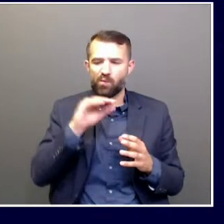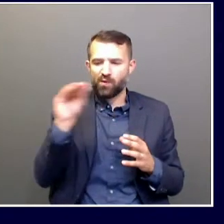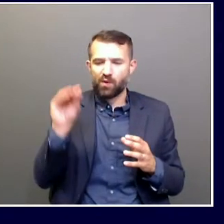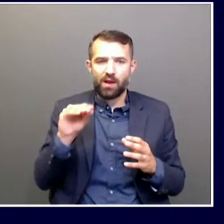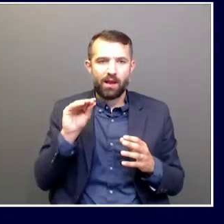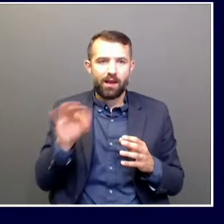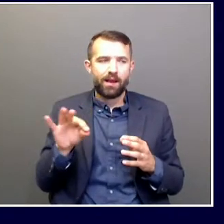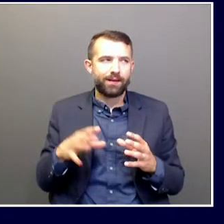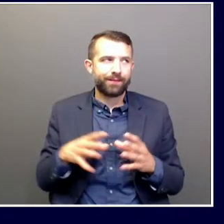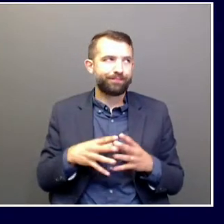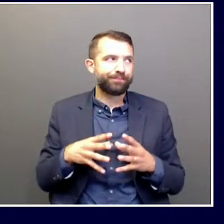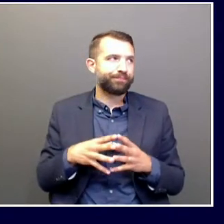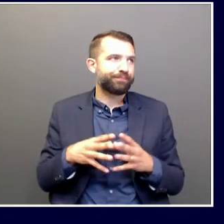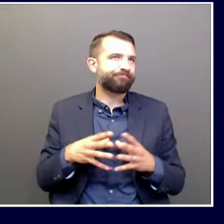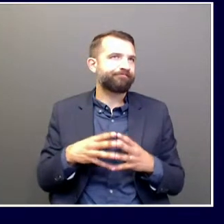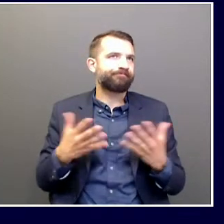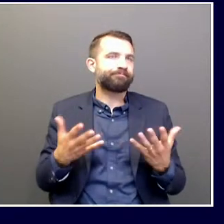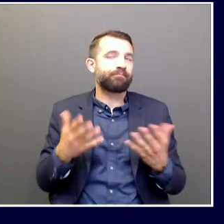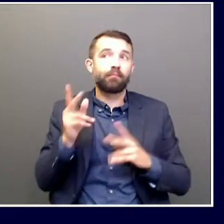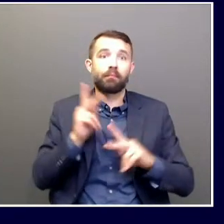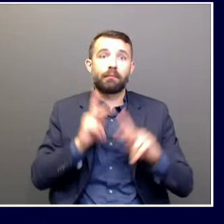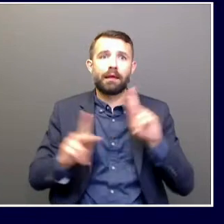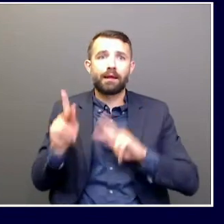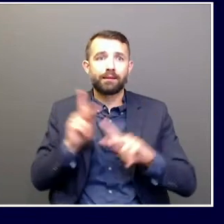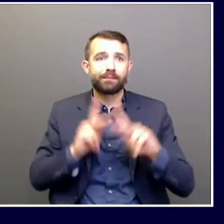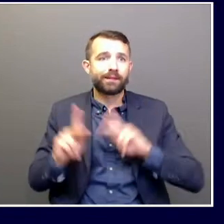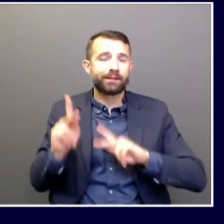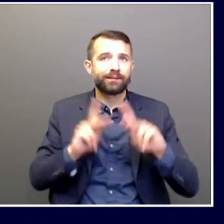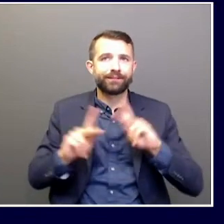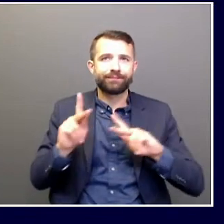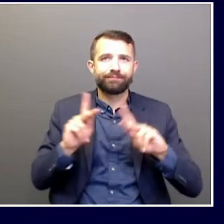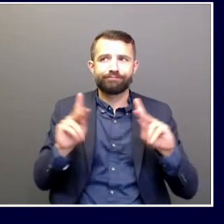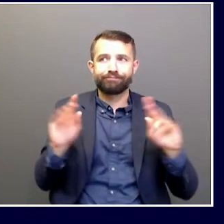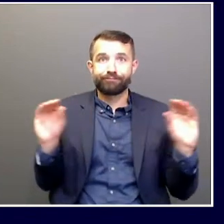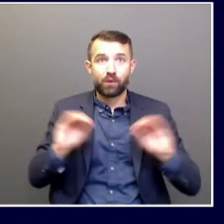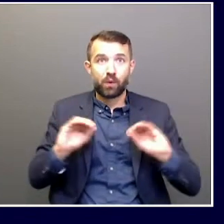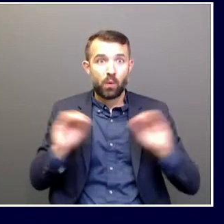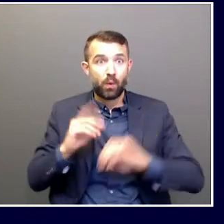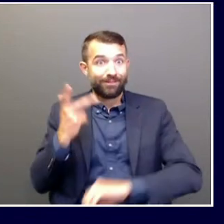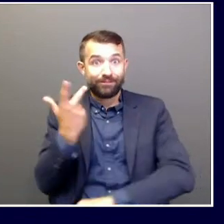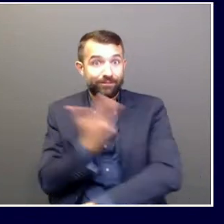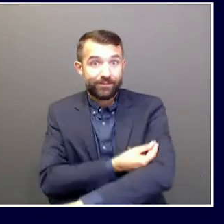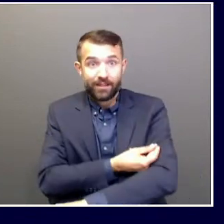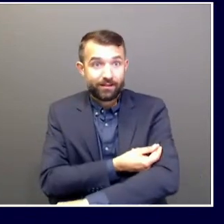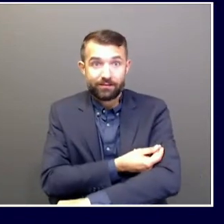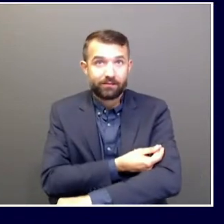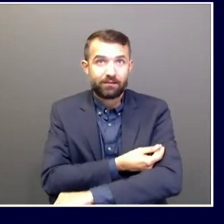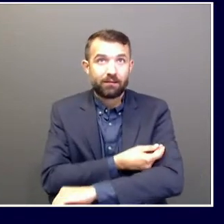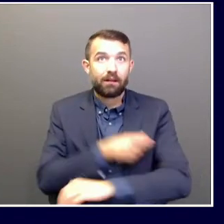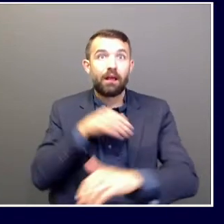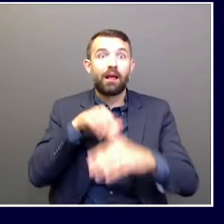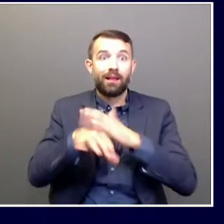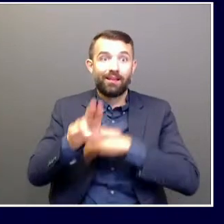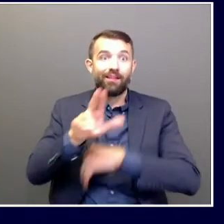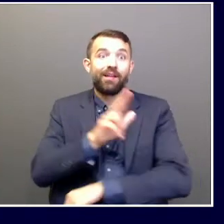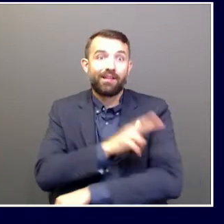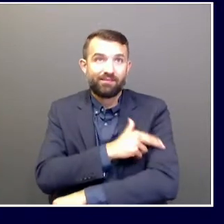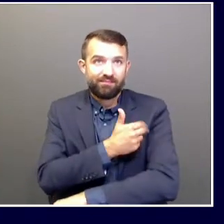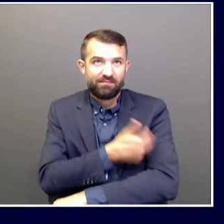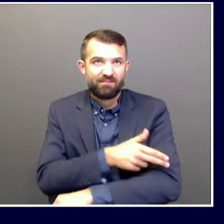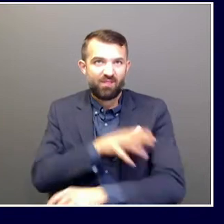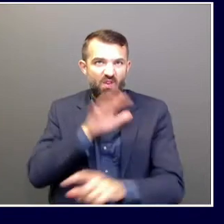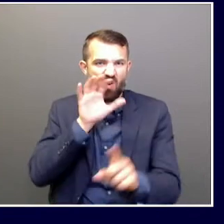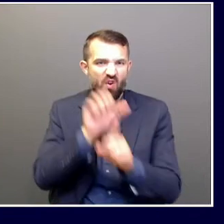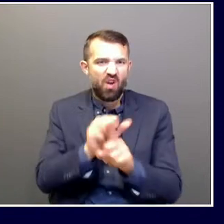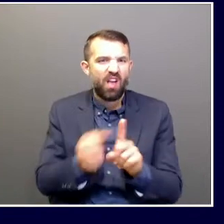folks who are unvaccinated, the percentage of folks who have been hospitalized who are unvaccinated. I caught the number for the number of people in